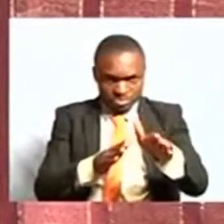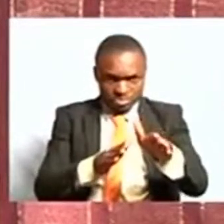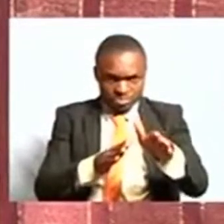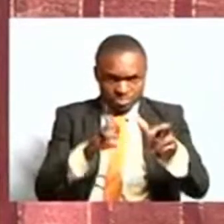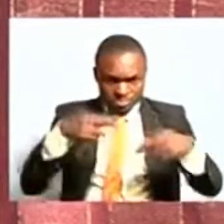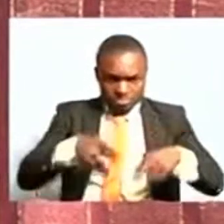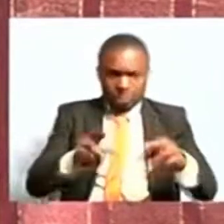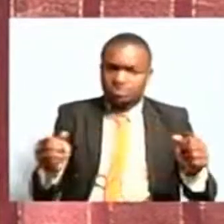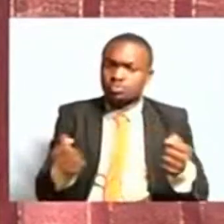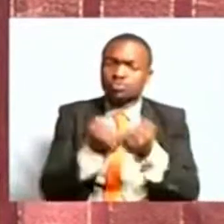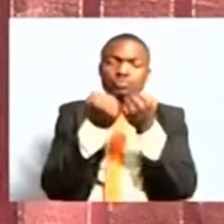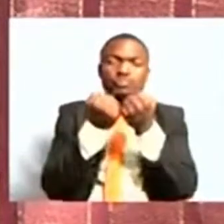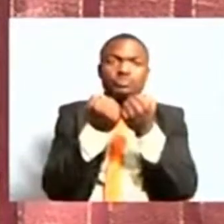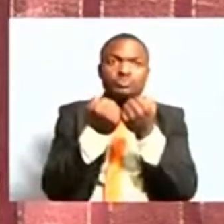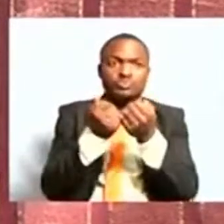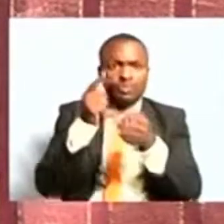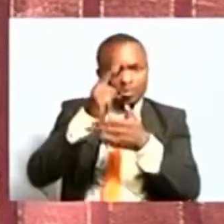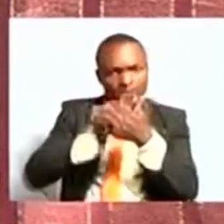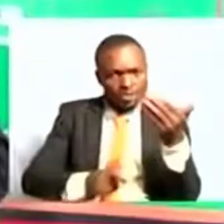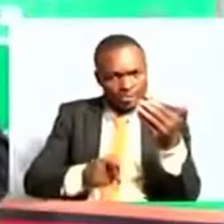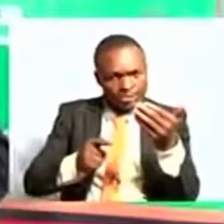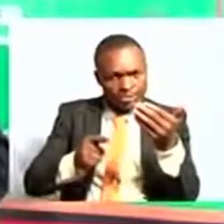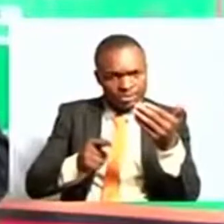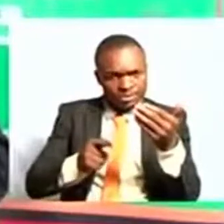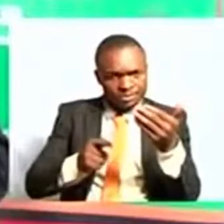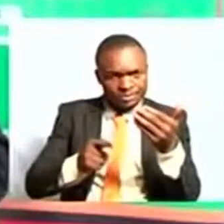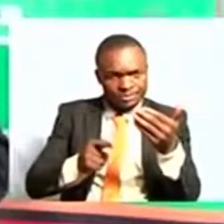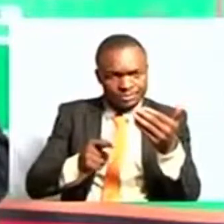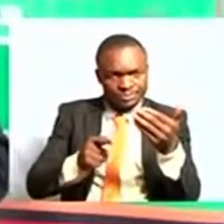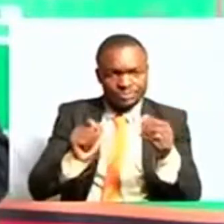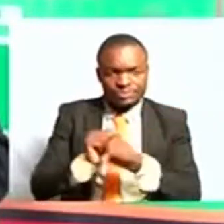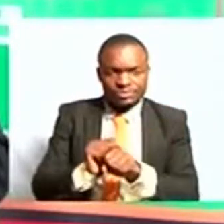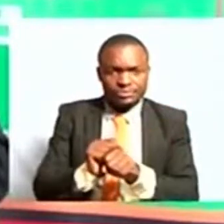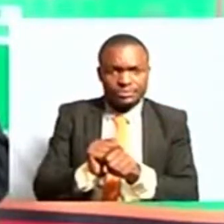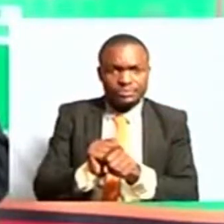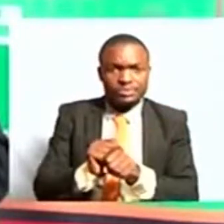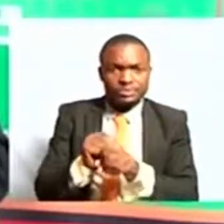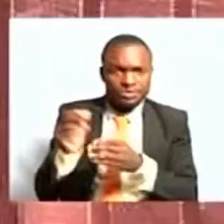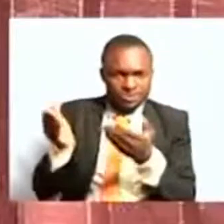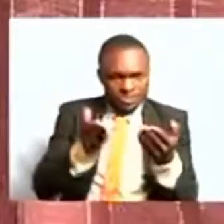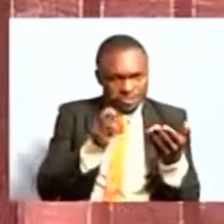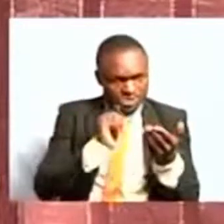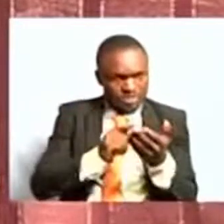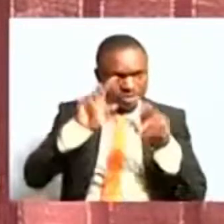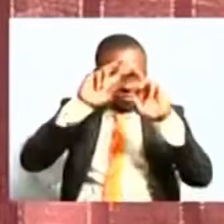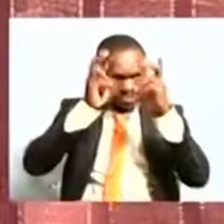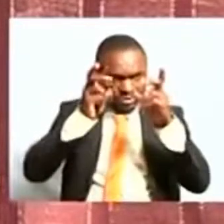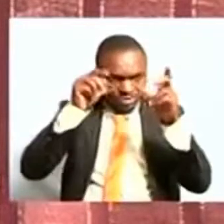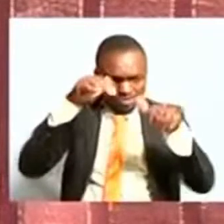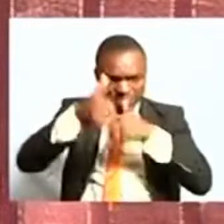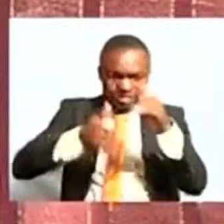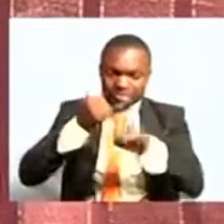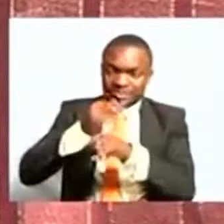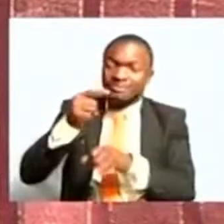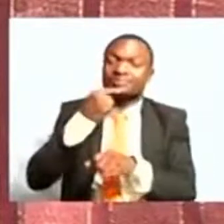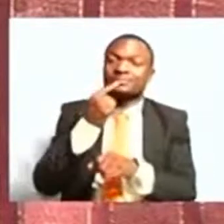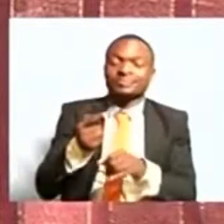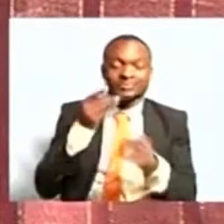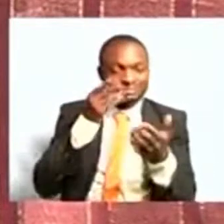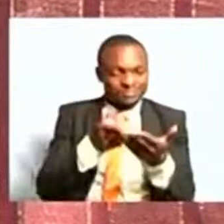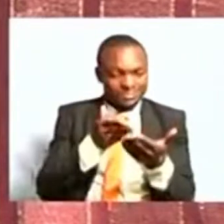road traffic accident. Right. Then what inspired the theme for this year? Well, the theme, like I mentioned earlier,